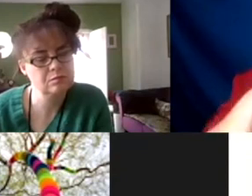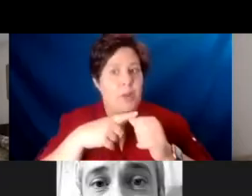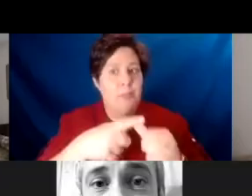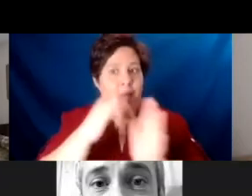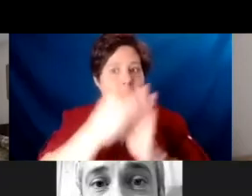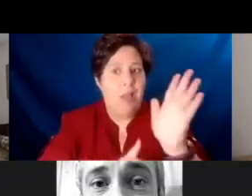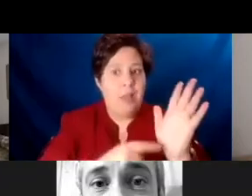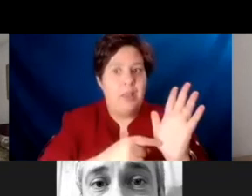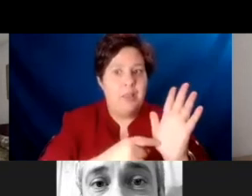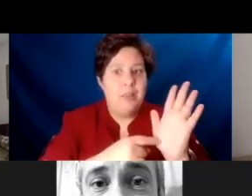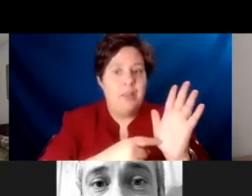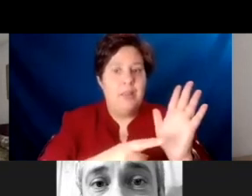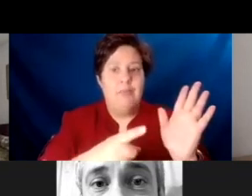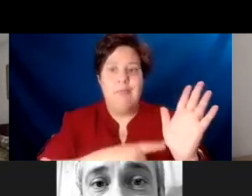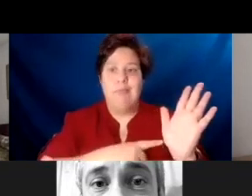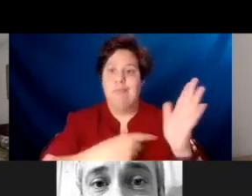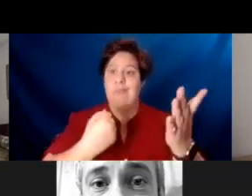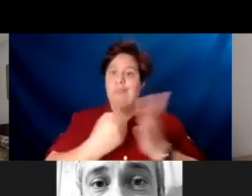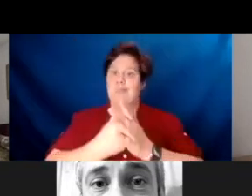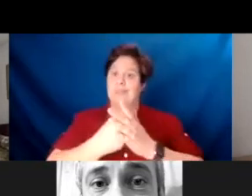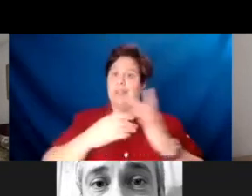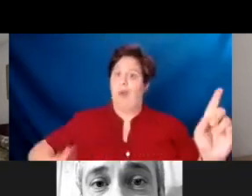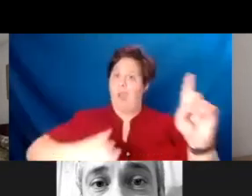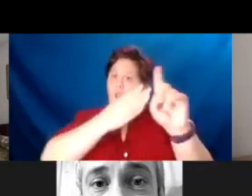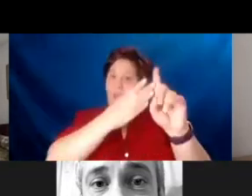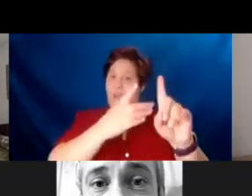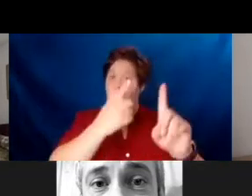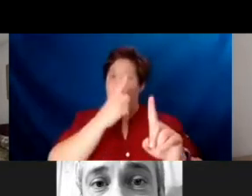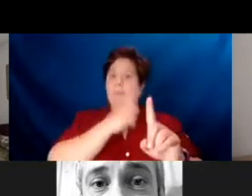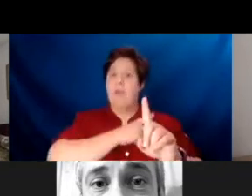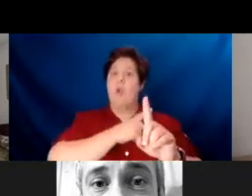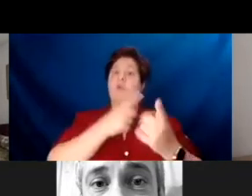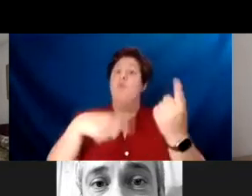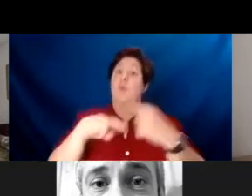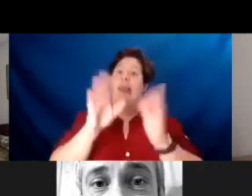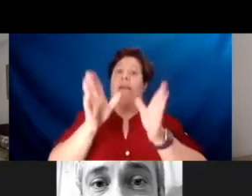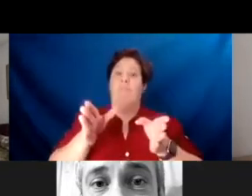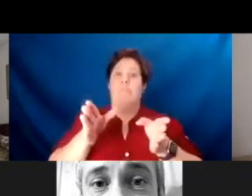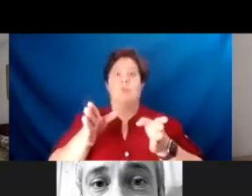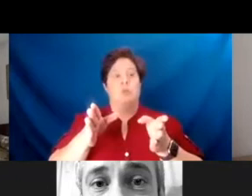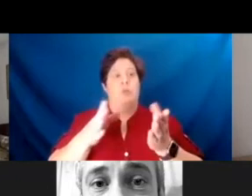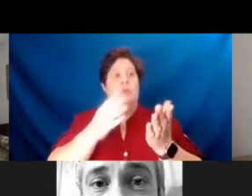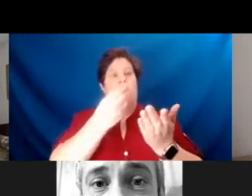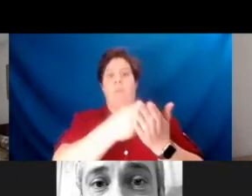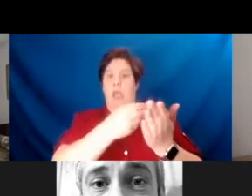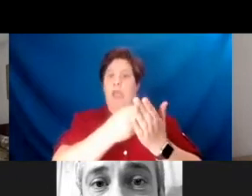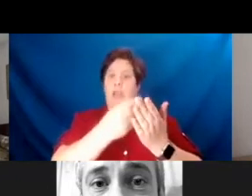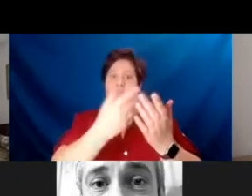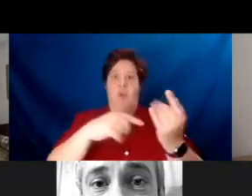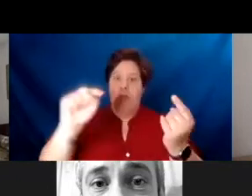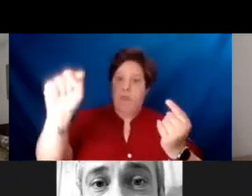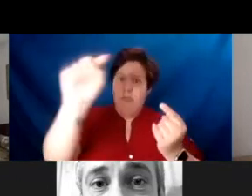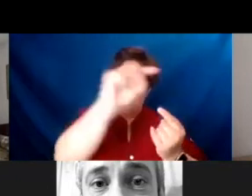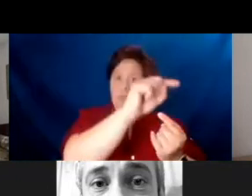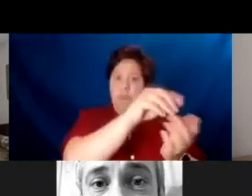application. It restricts how ambitious we can be, because we've got to take the money that everybody else that would